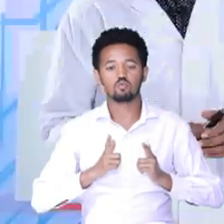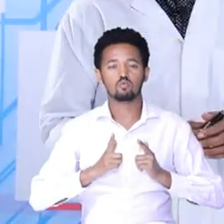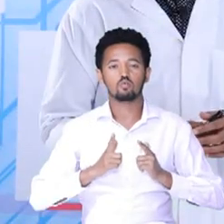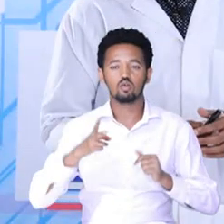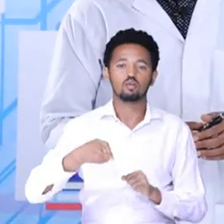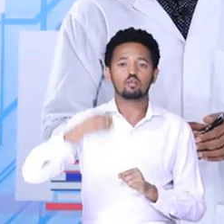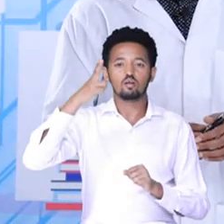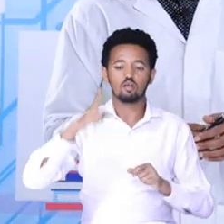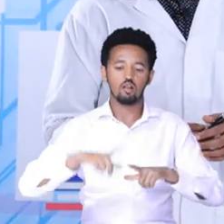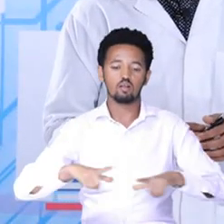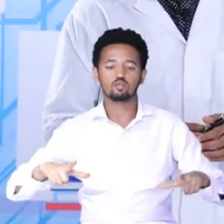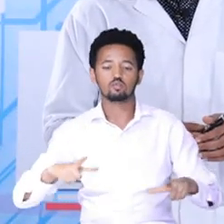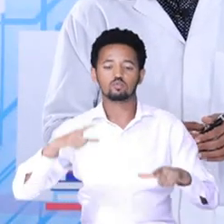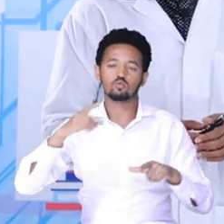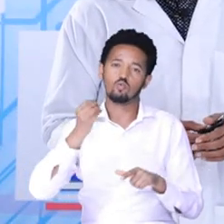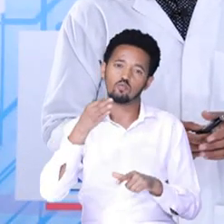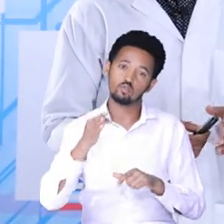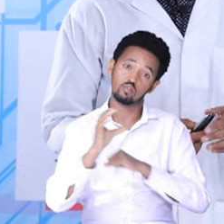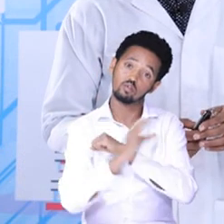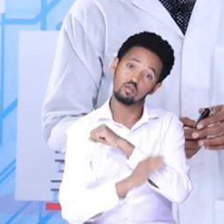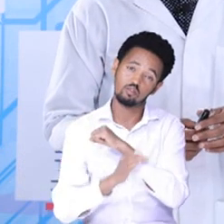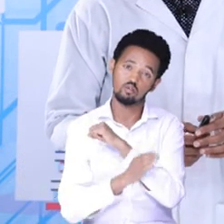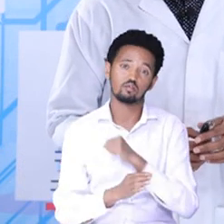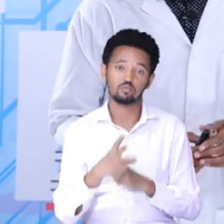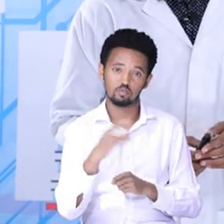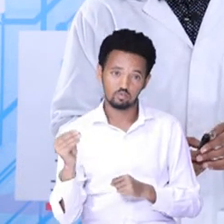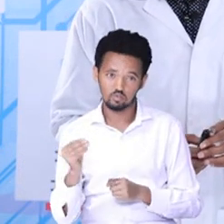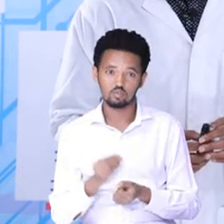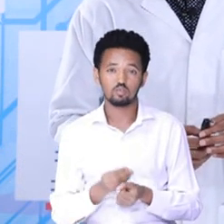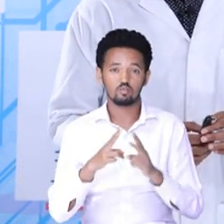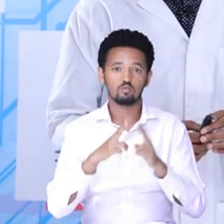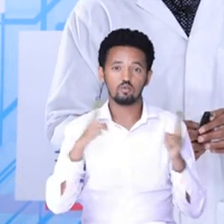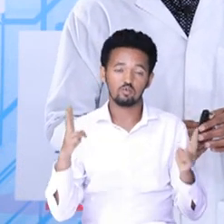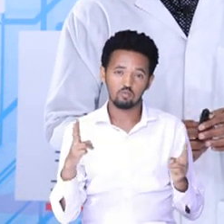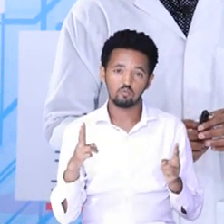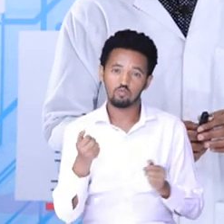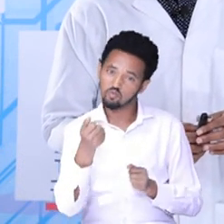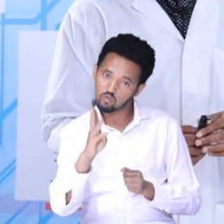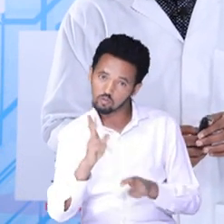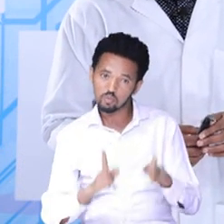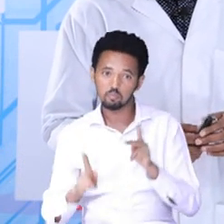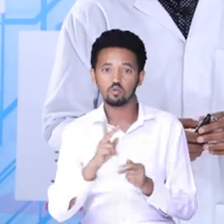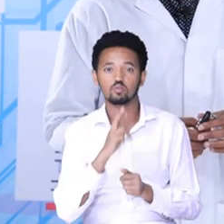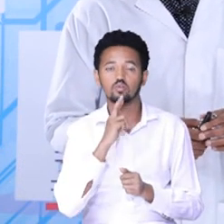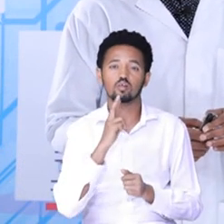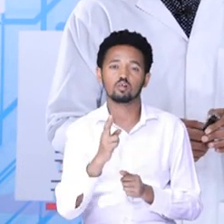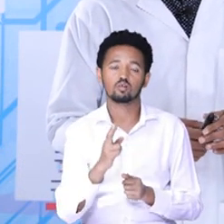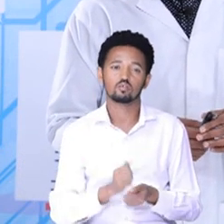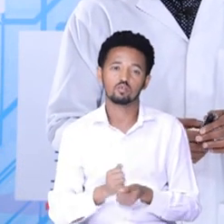highland parts of the country, and very few peoples are settled on